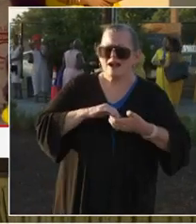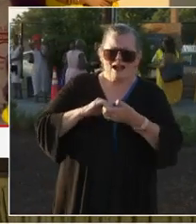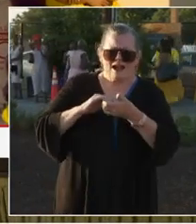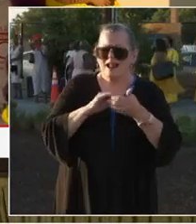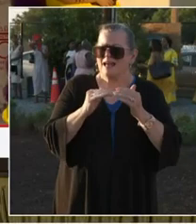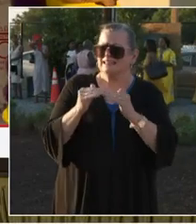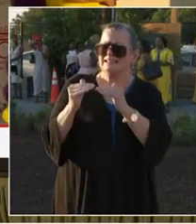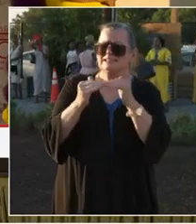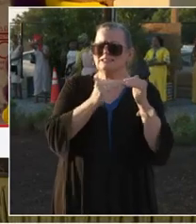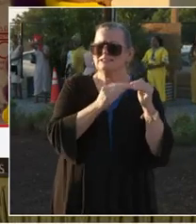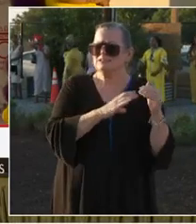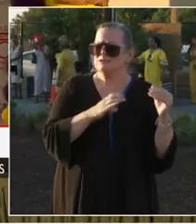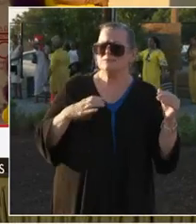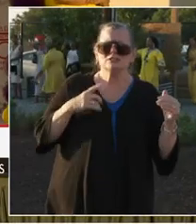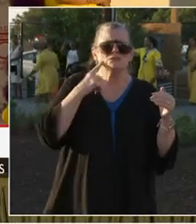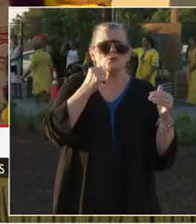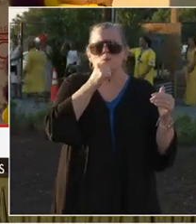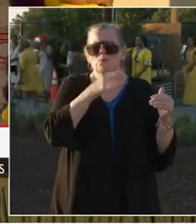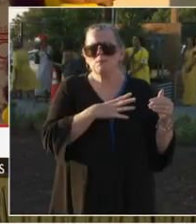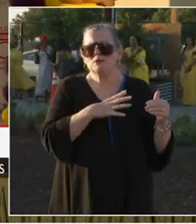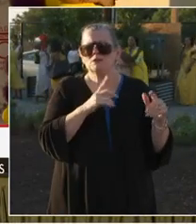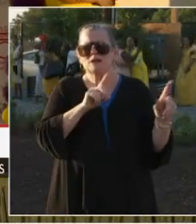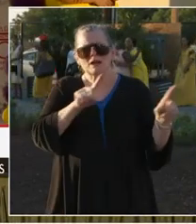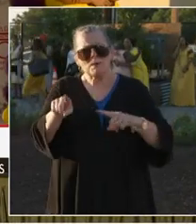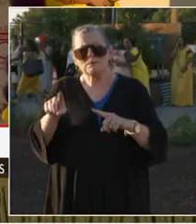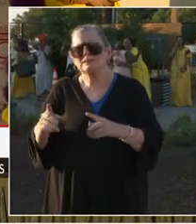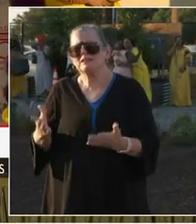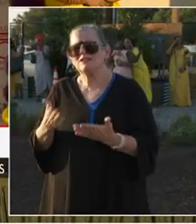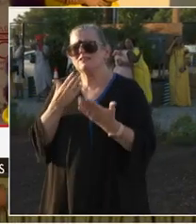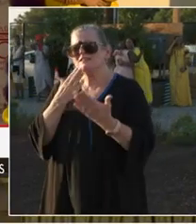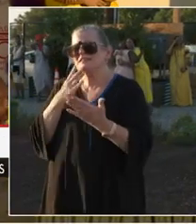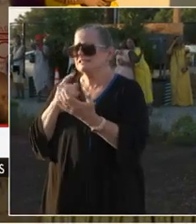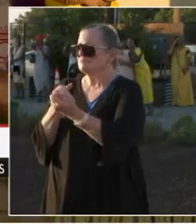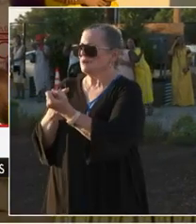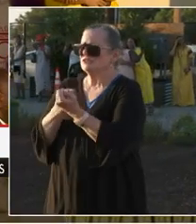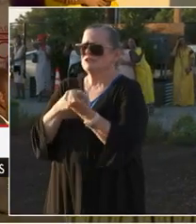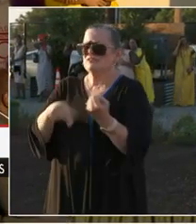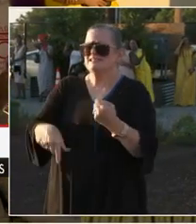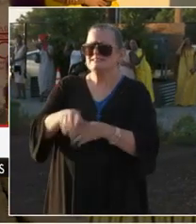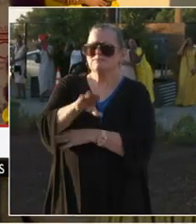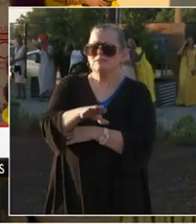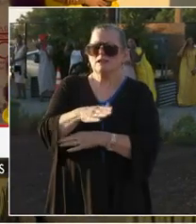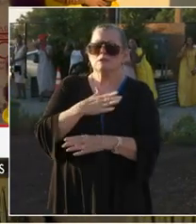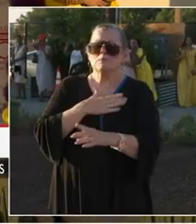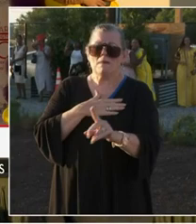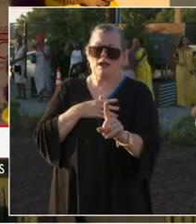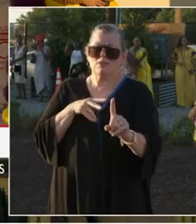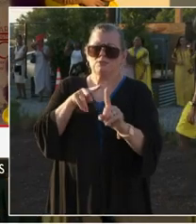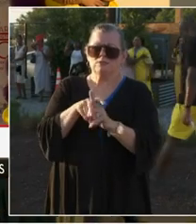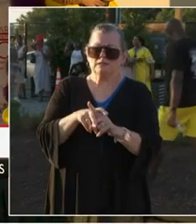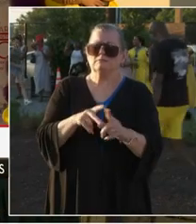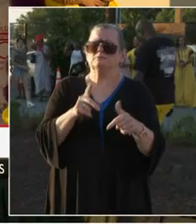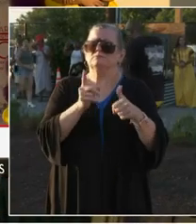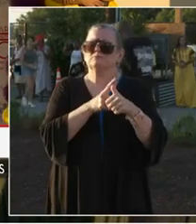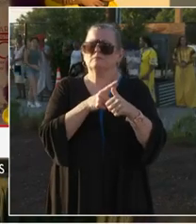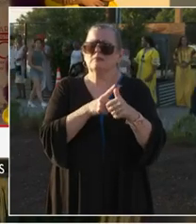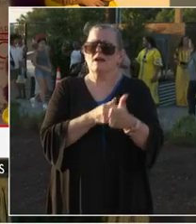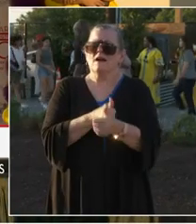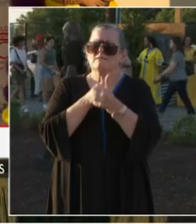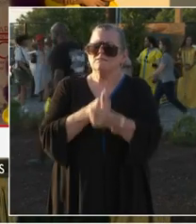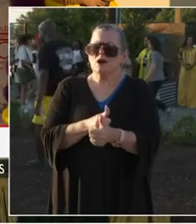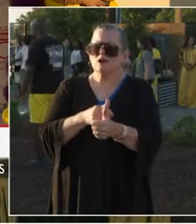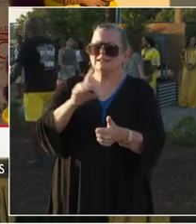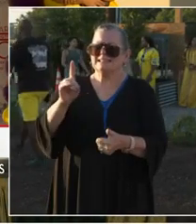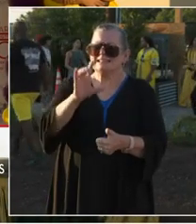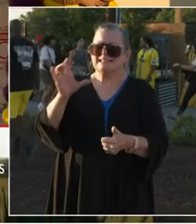all of the attendees here, our sponsors for this evening. My plugs, I have 3. 1, follow DC